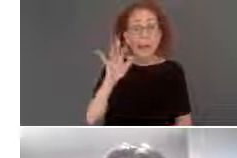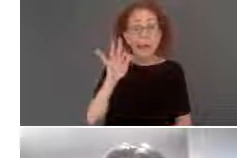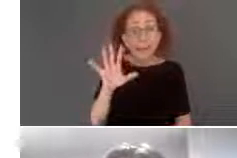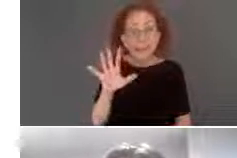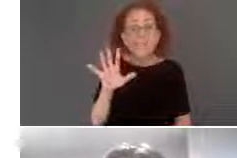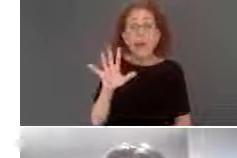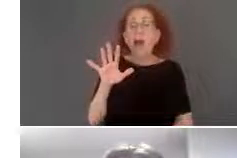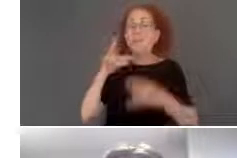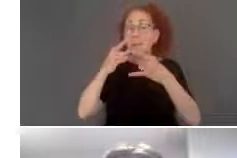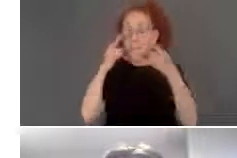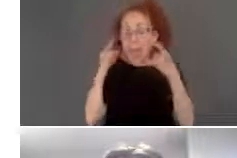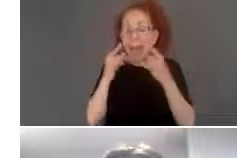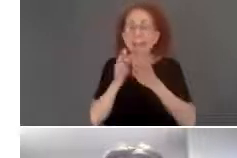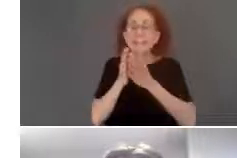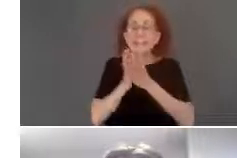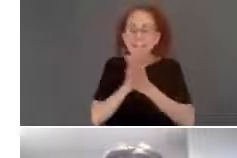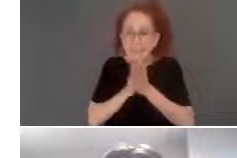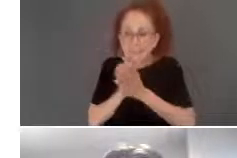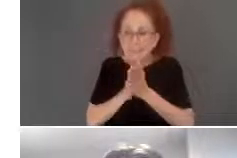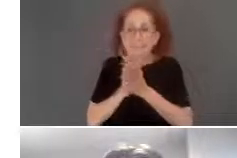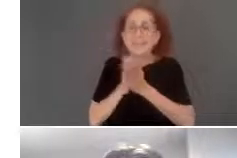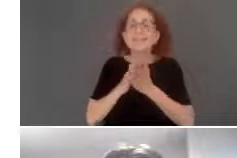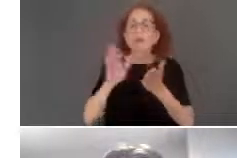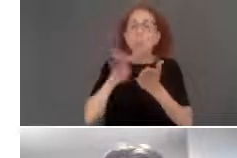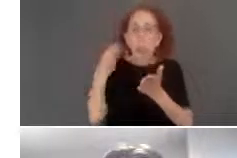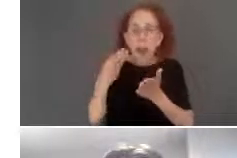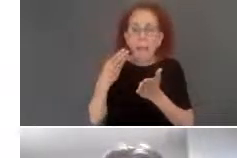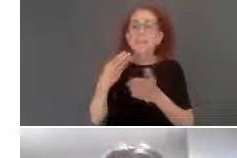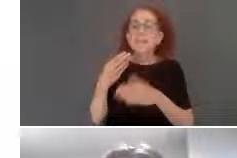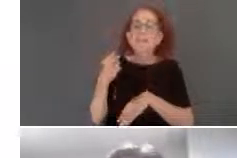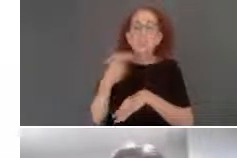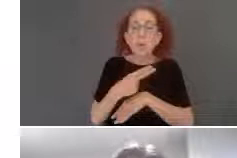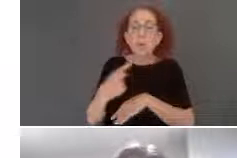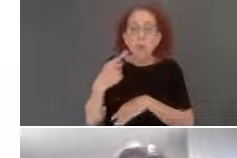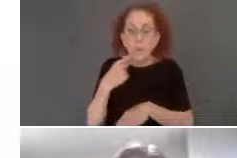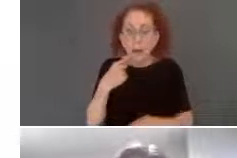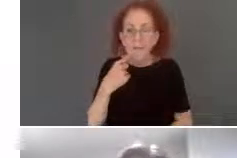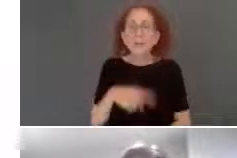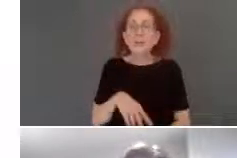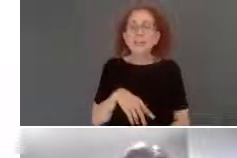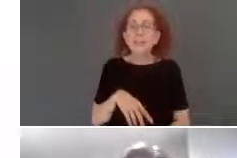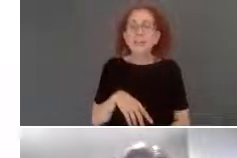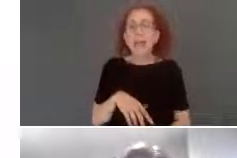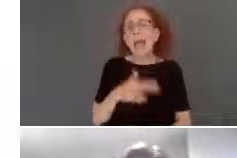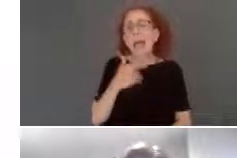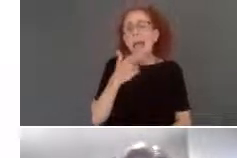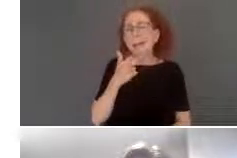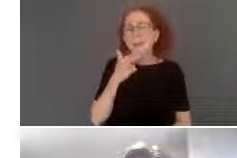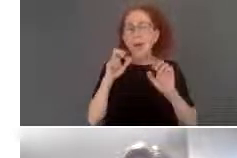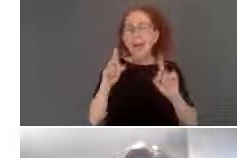surgical masks, hand sanitizers, wipes, disposable thermometers, and a small educational